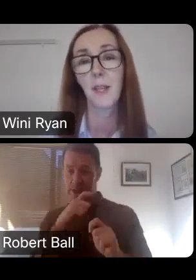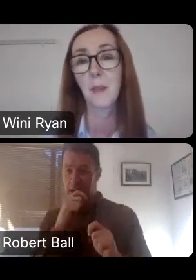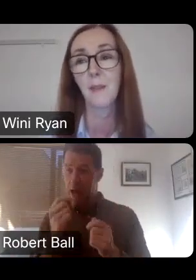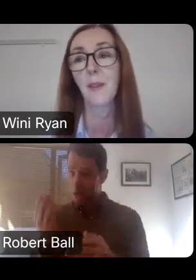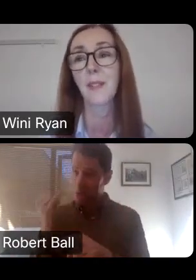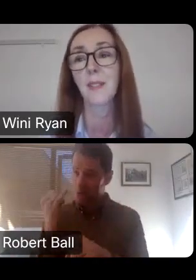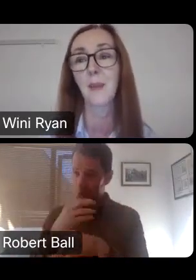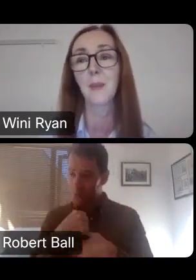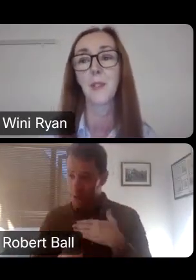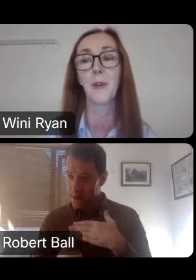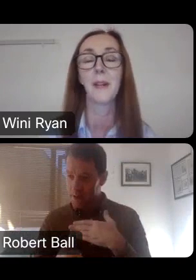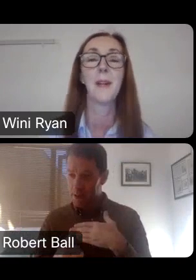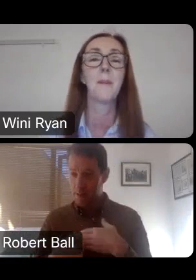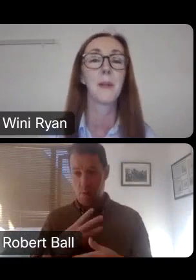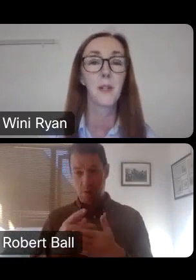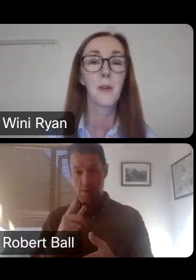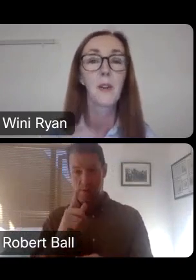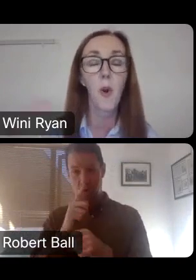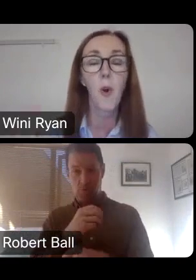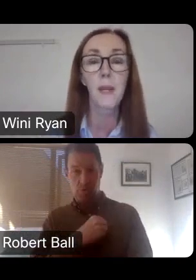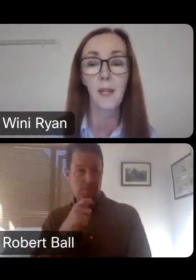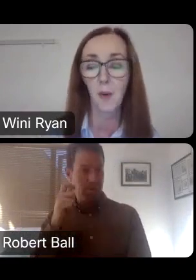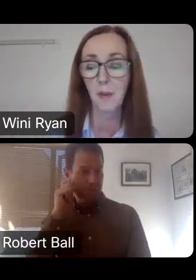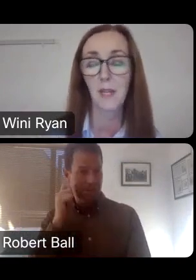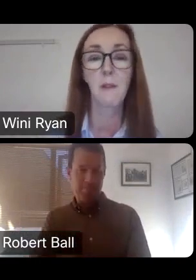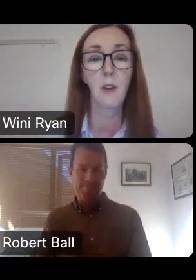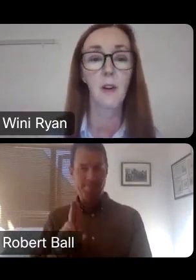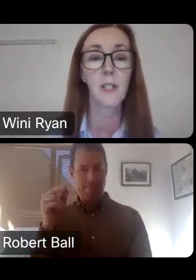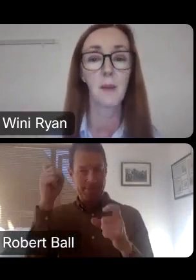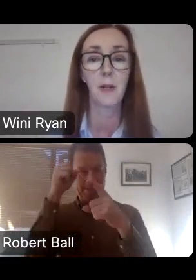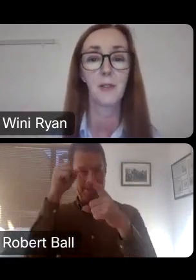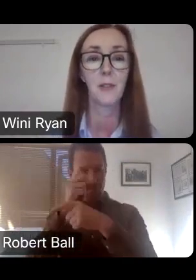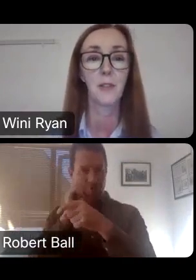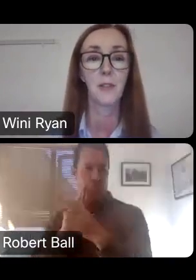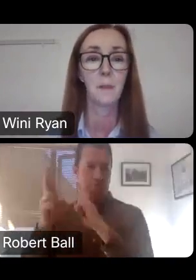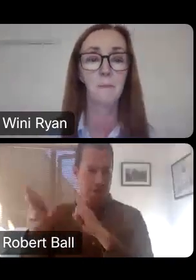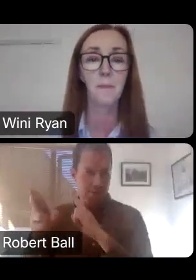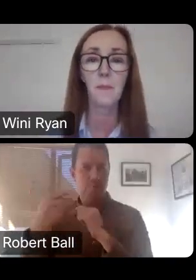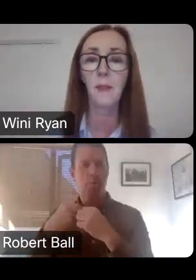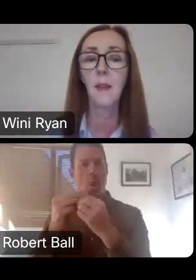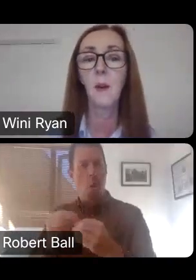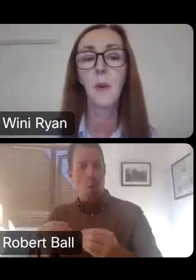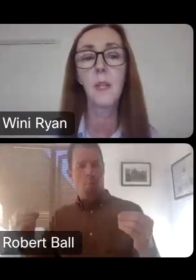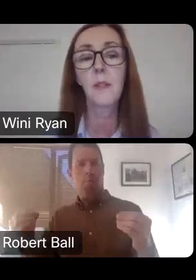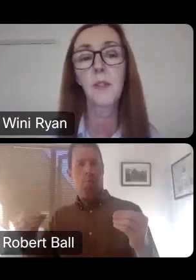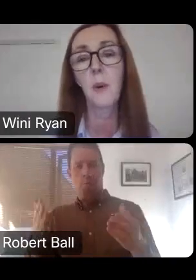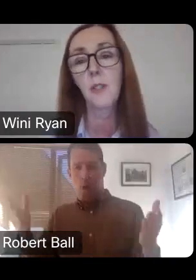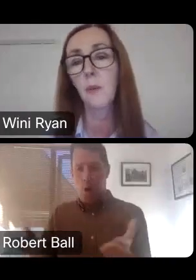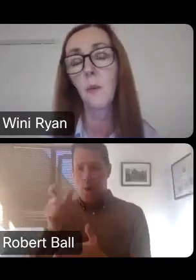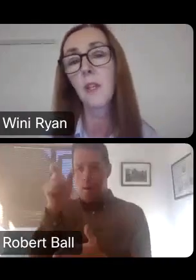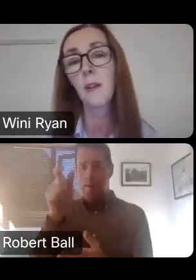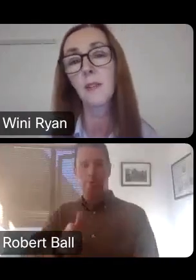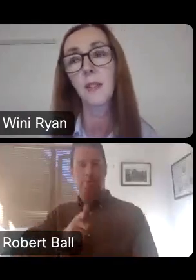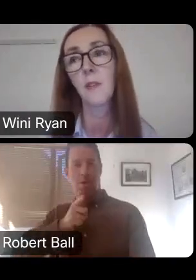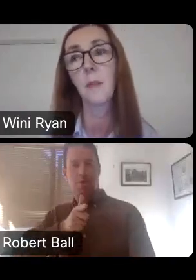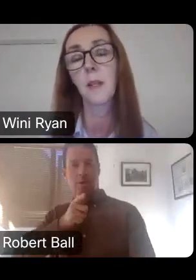teenagers. It can be difficult to get them to talk, but you know, you're opening it up and you're encouraging the person to talk. When you ask the question,